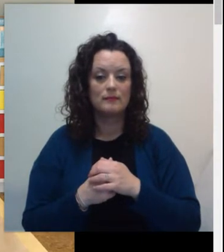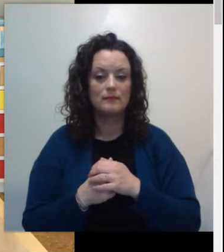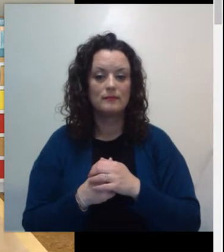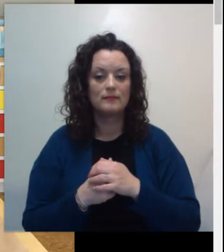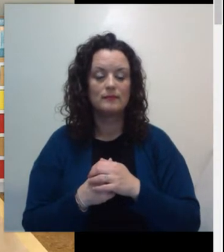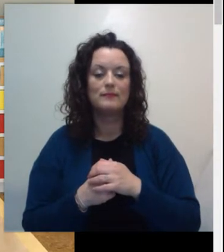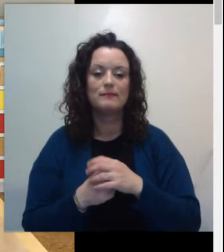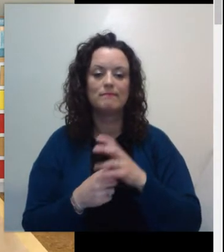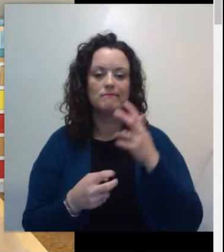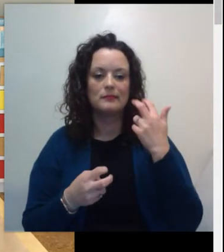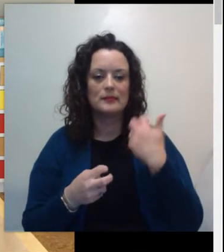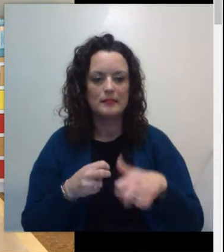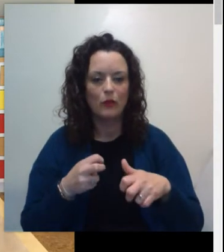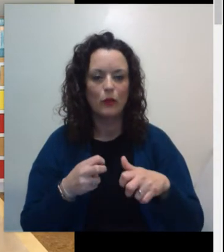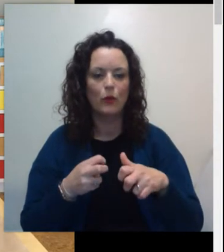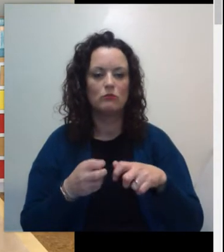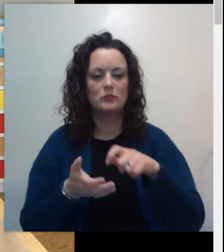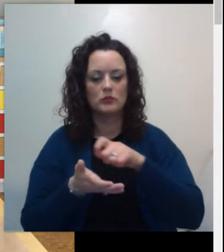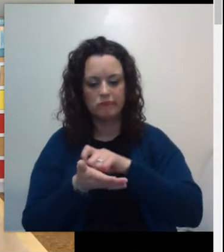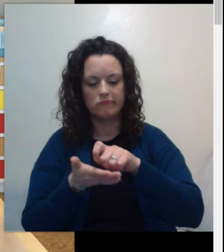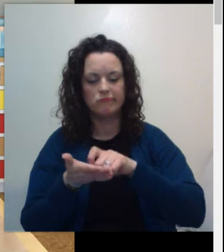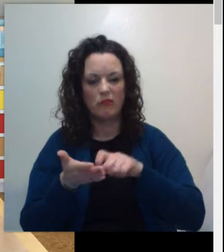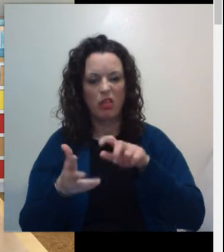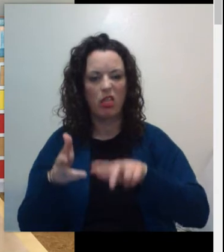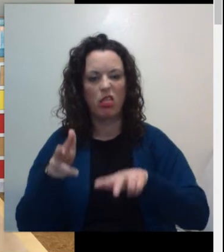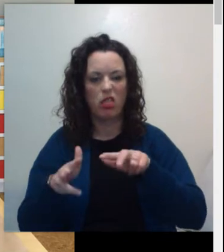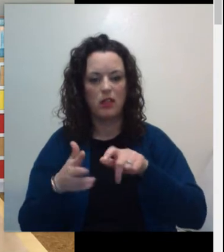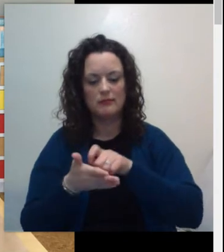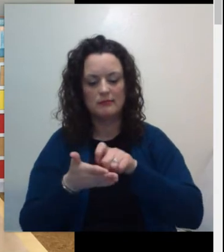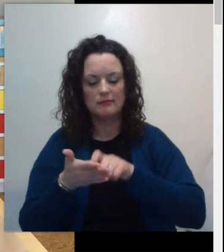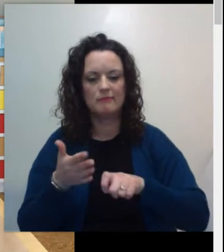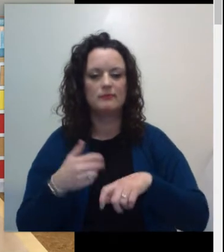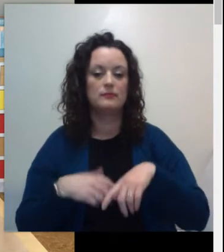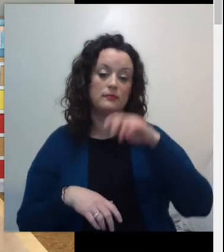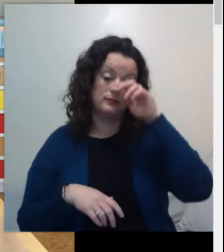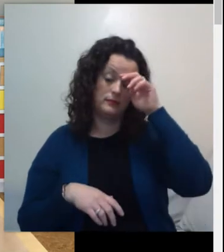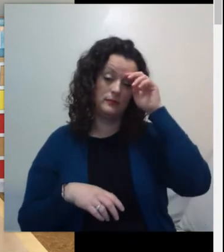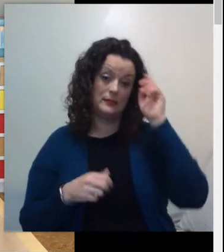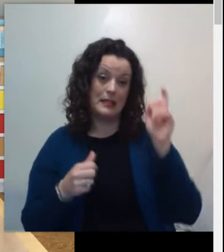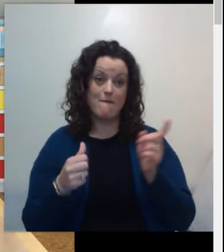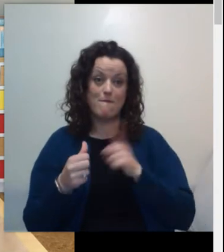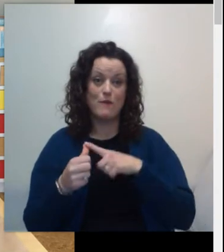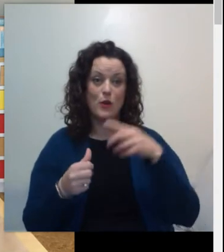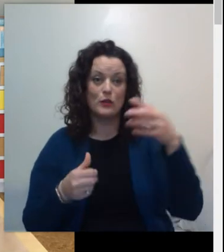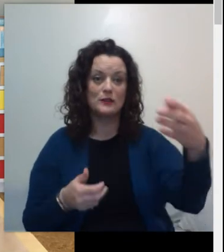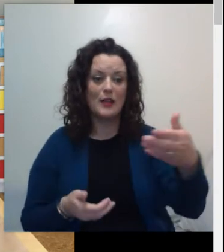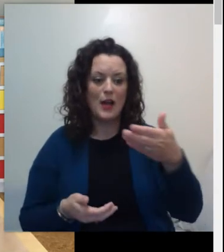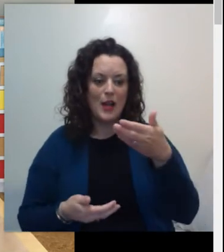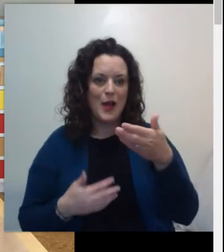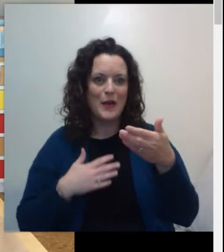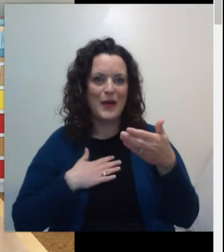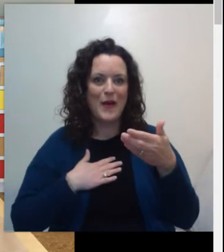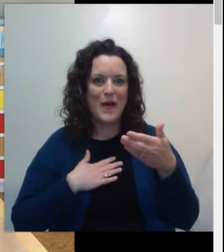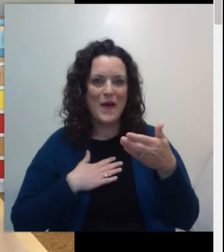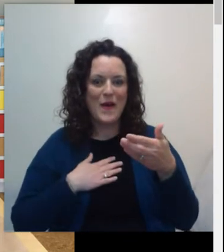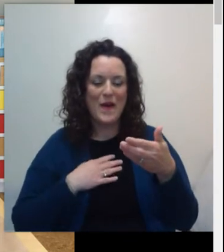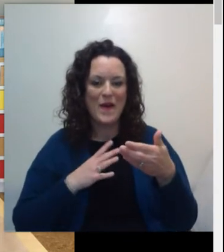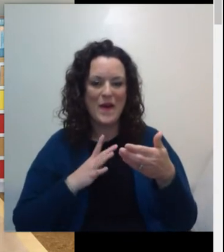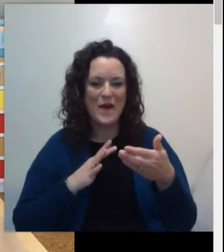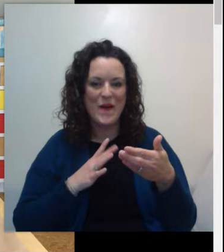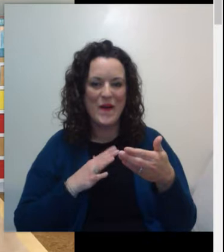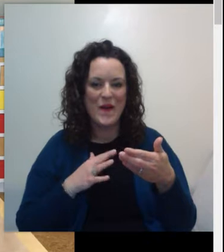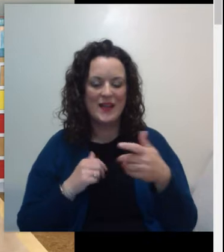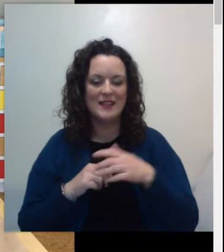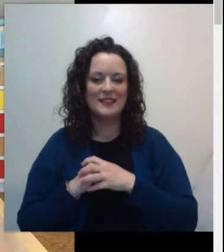hard to draw with. Oh man, when I first got this, I thought, oh